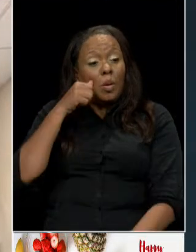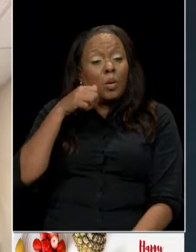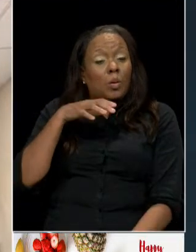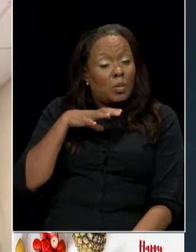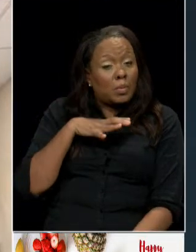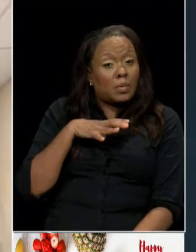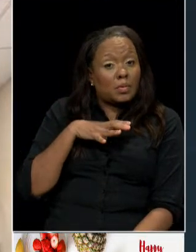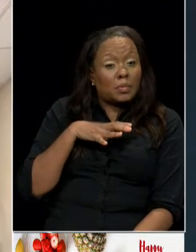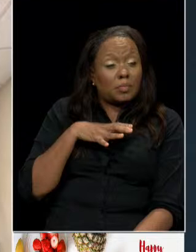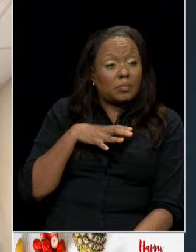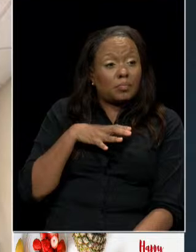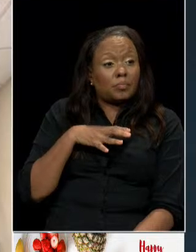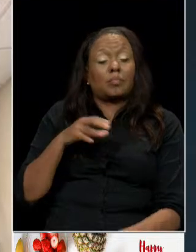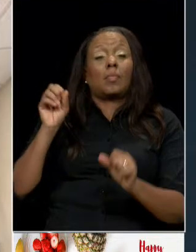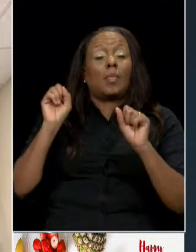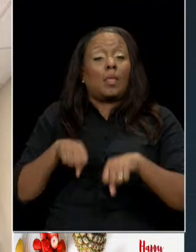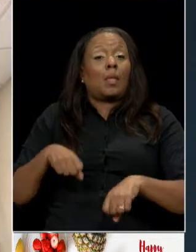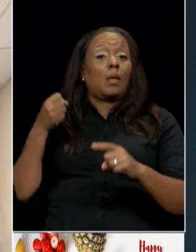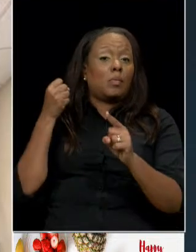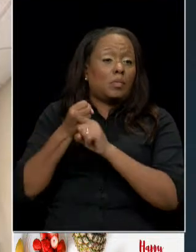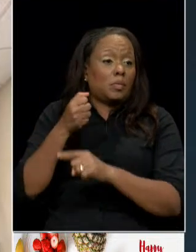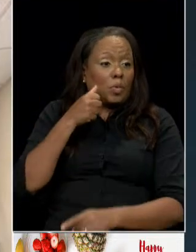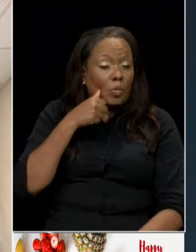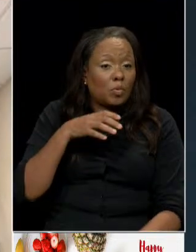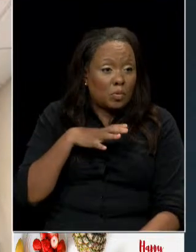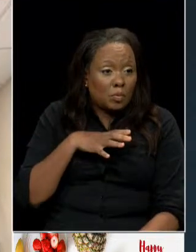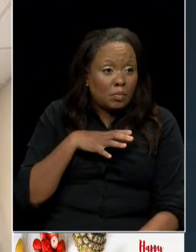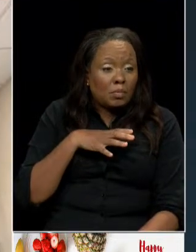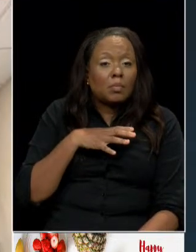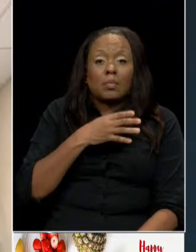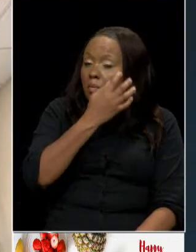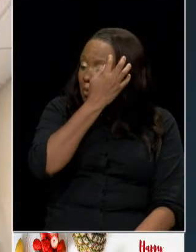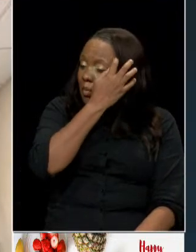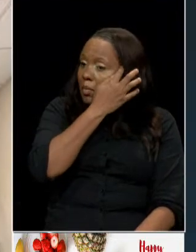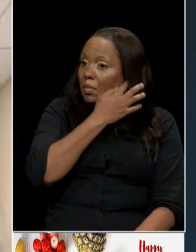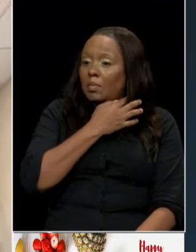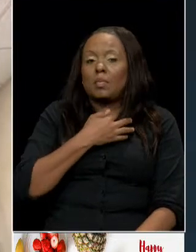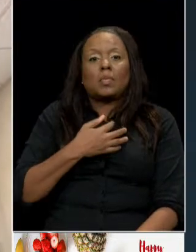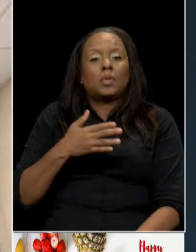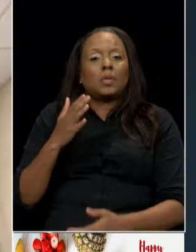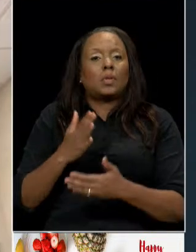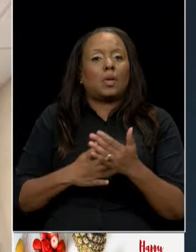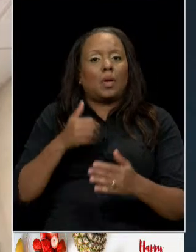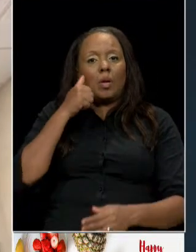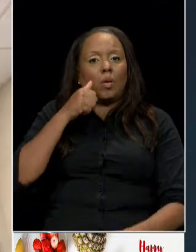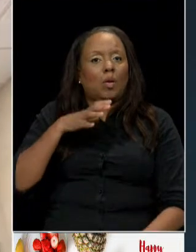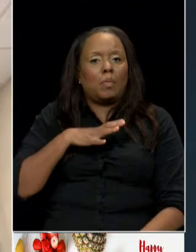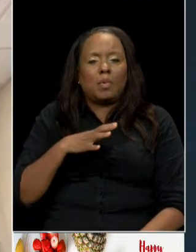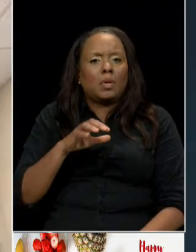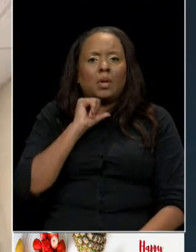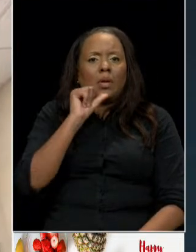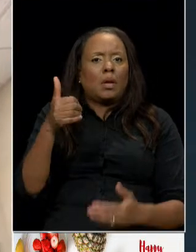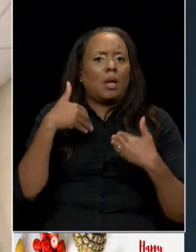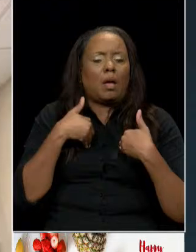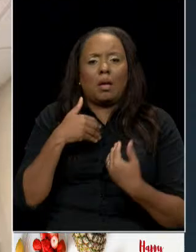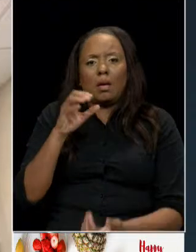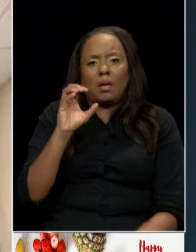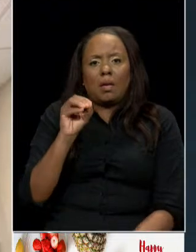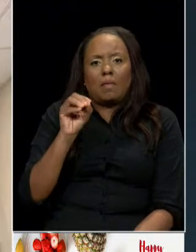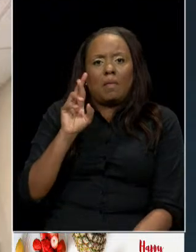can affect women from their, similarly to men in terms of their orgasmic function, things like